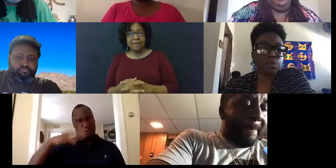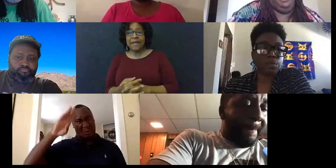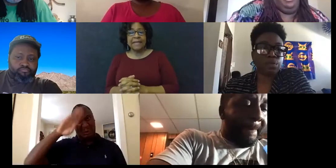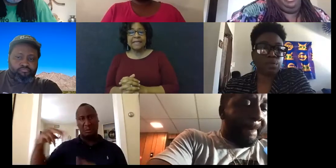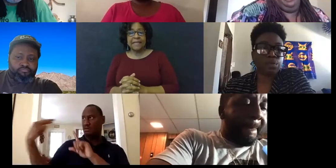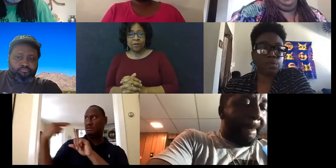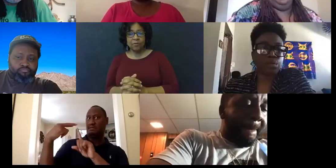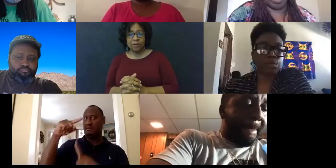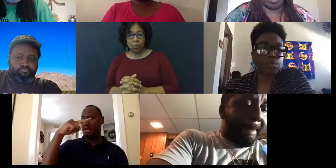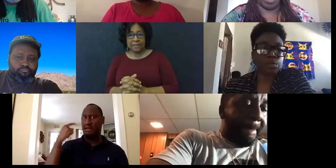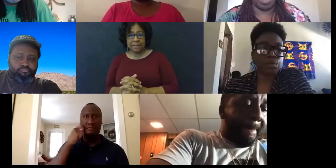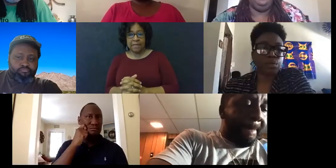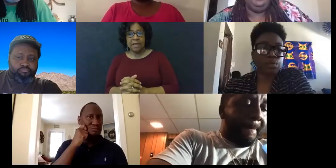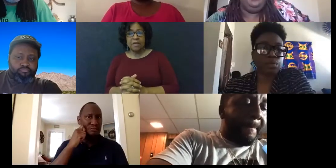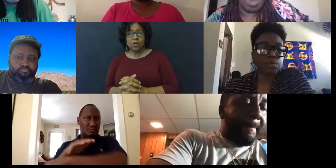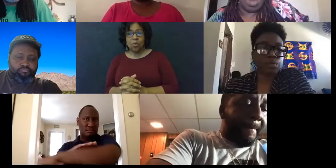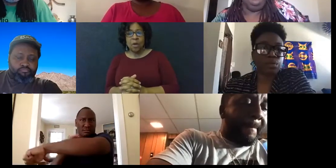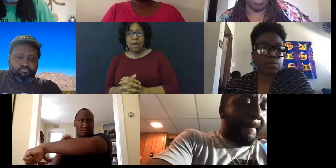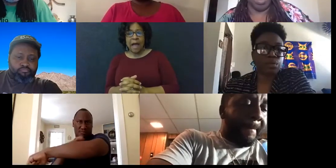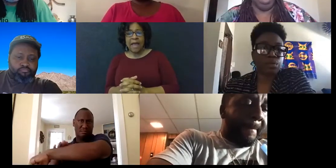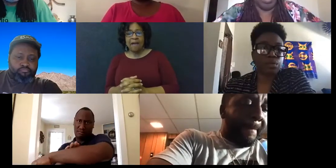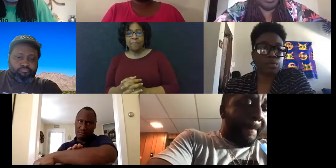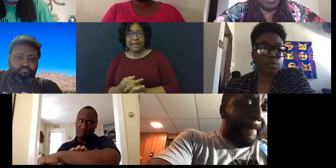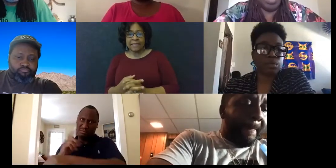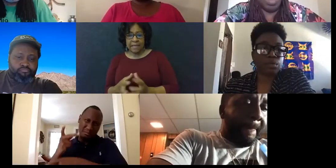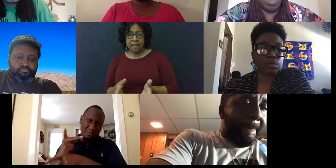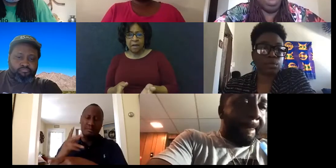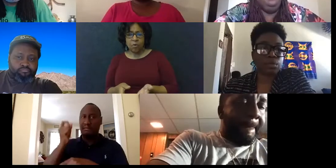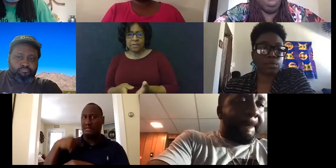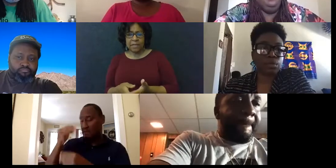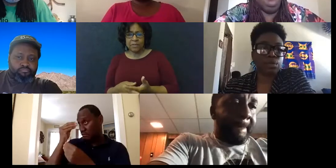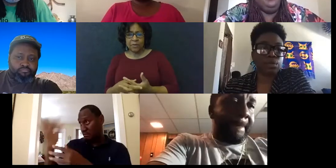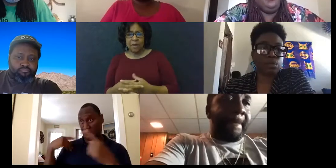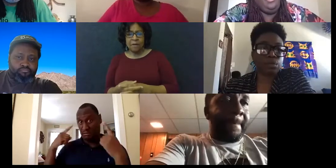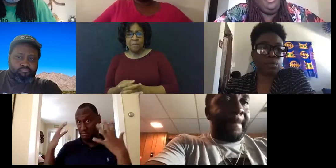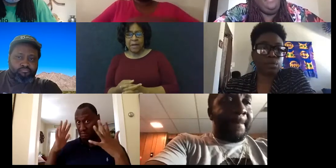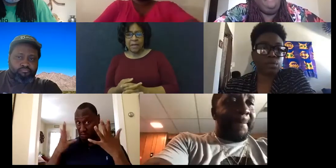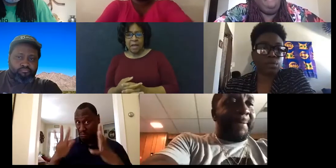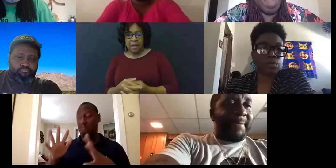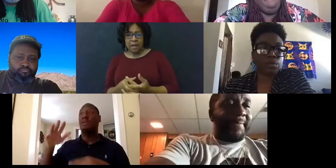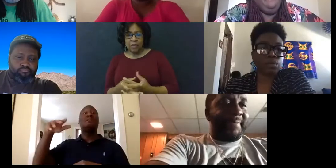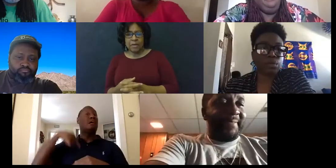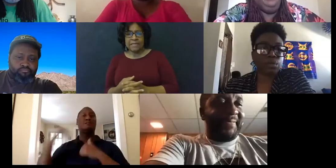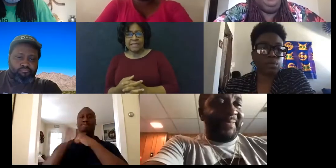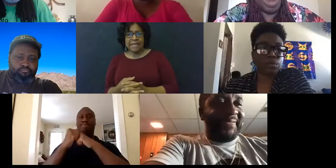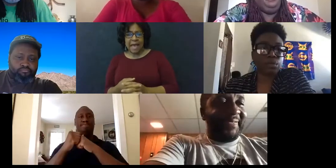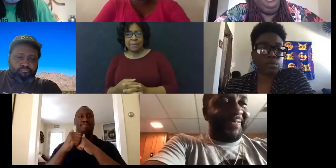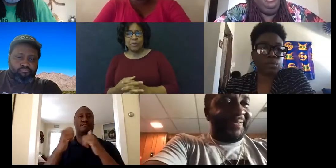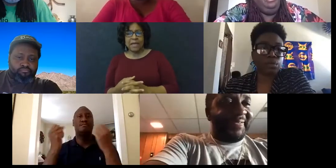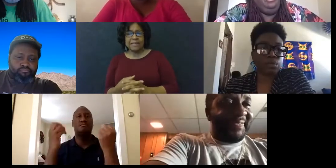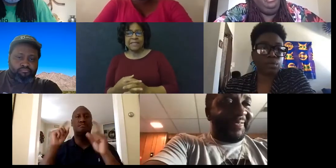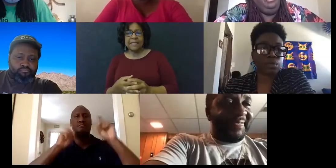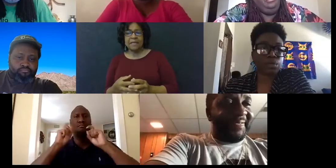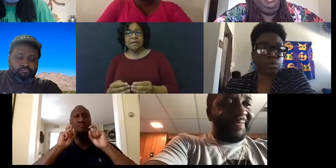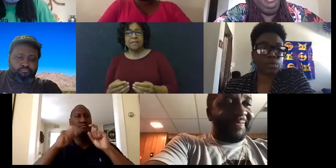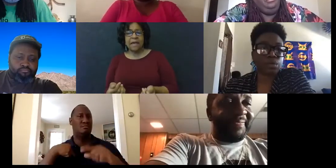deaf and I can't hear the noises. So I have black skin. Of course I do. But you can see that, but you